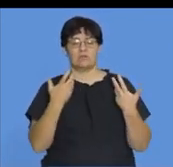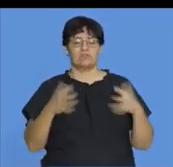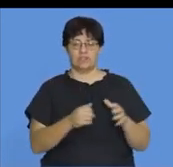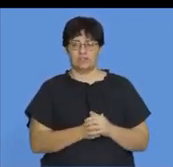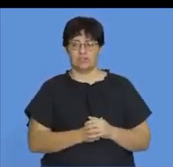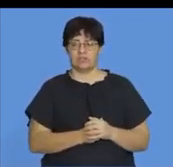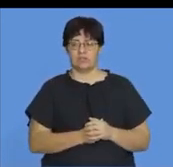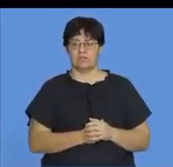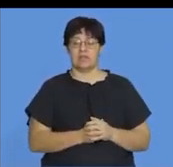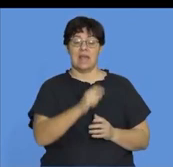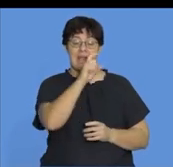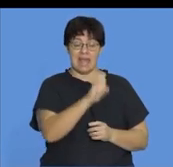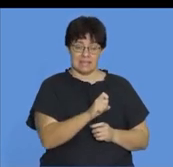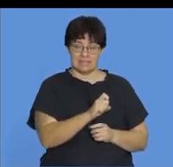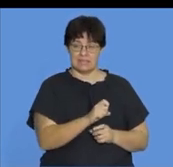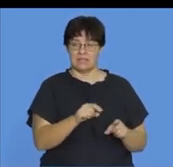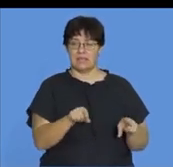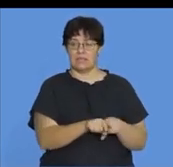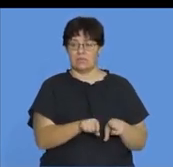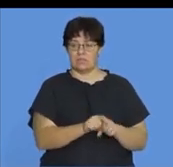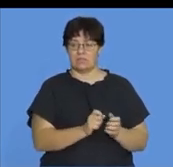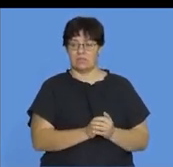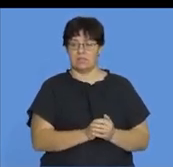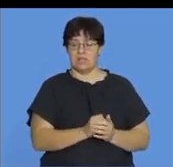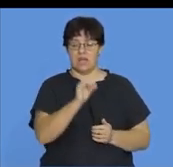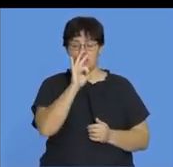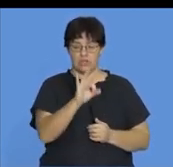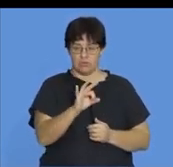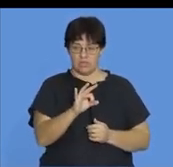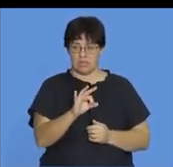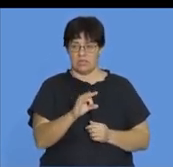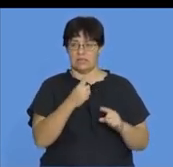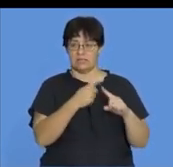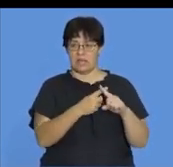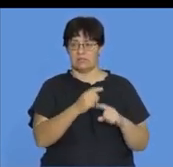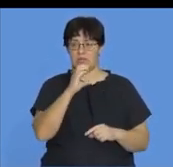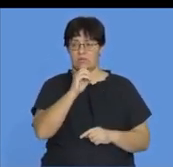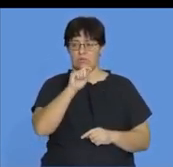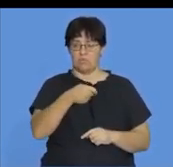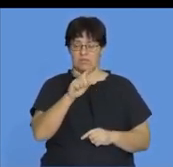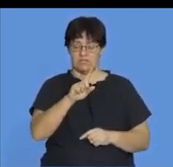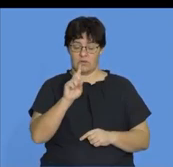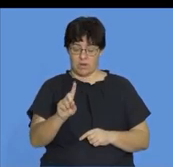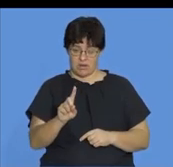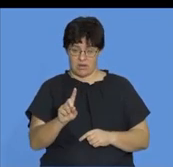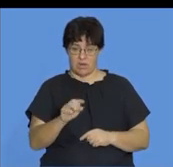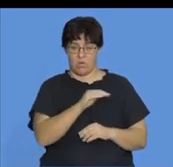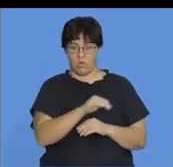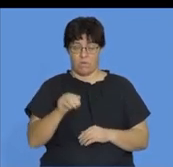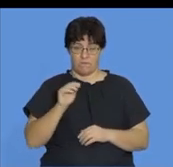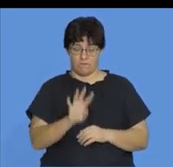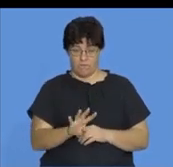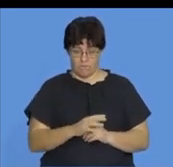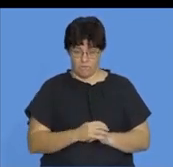calculation, the X in this case becomes 3 multiplied by 0.71 by cross multiplication over